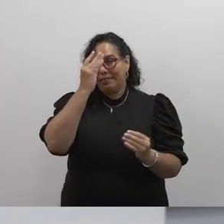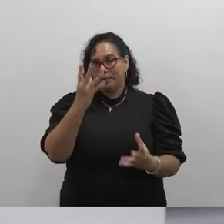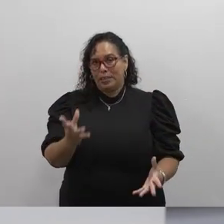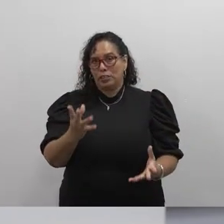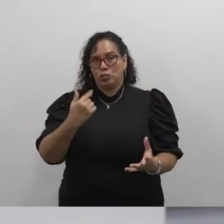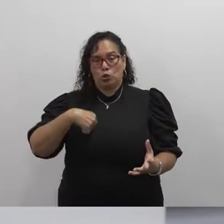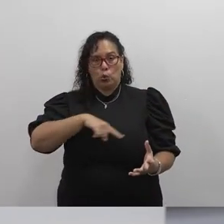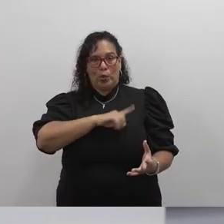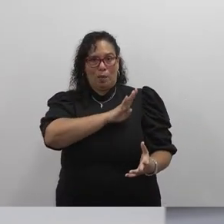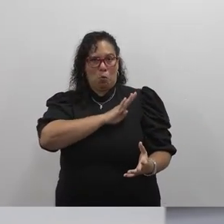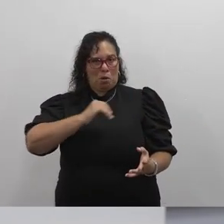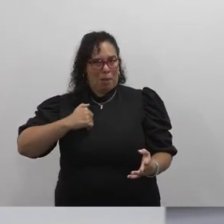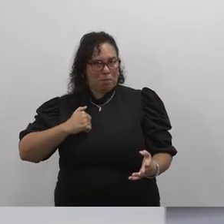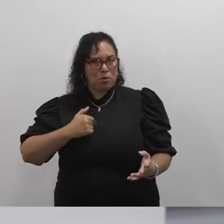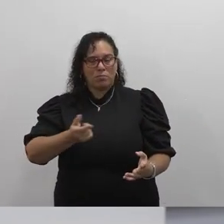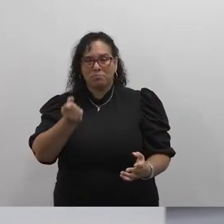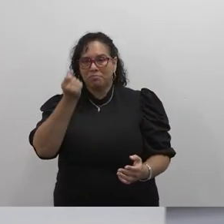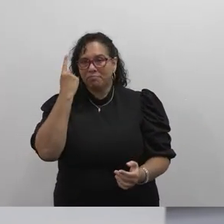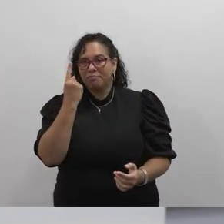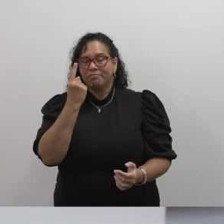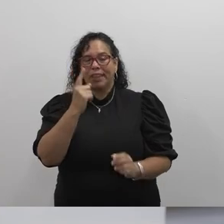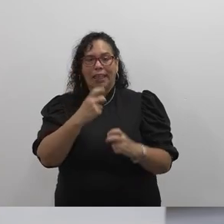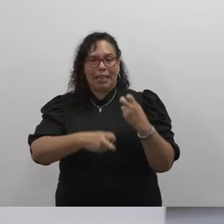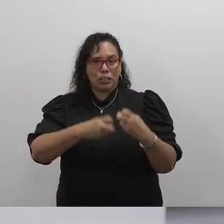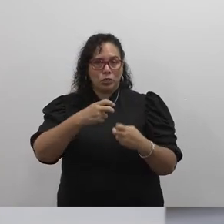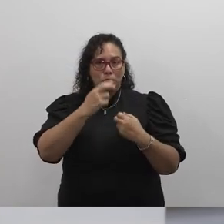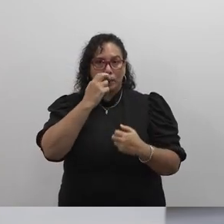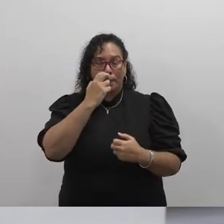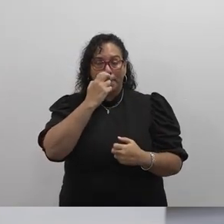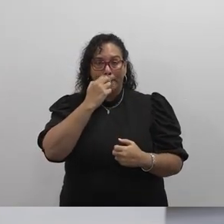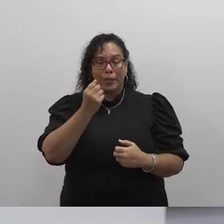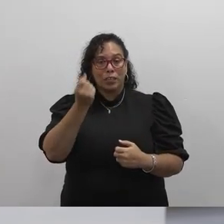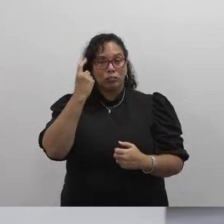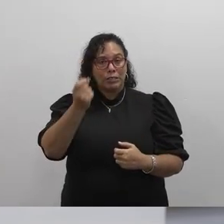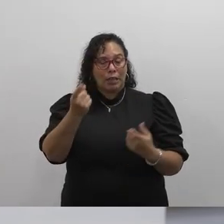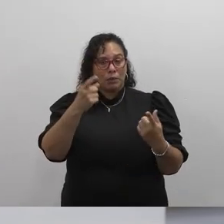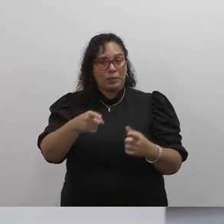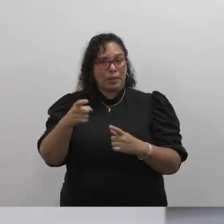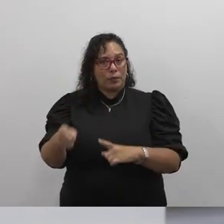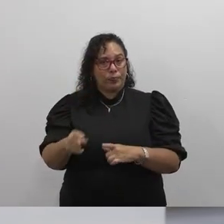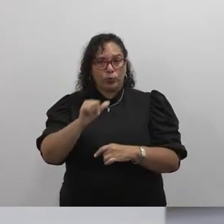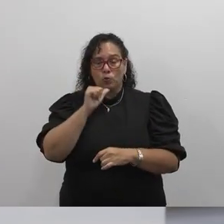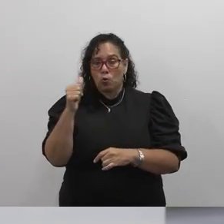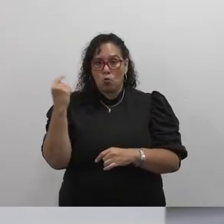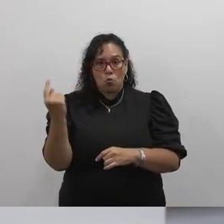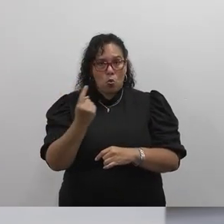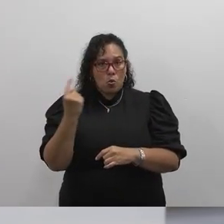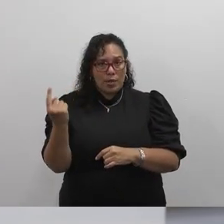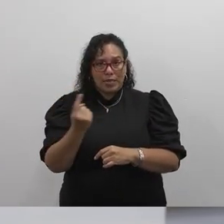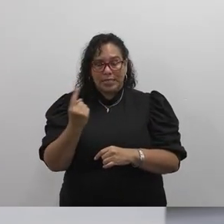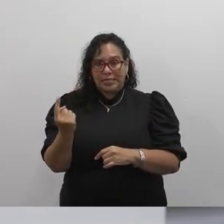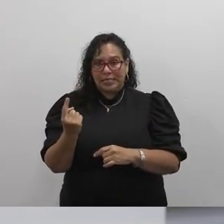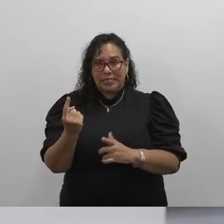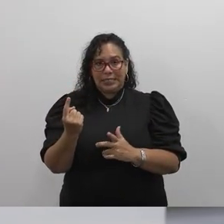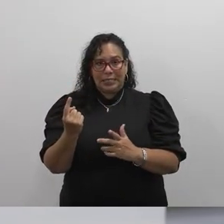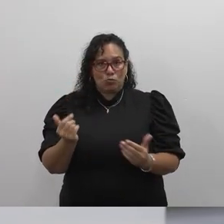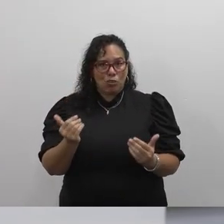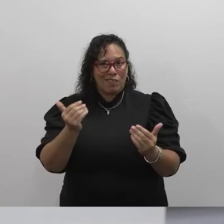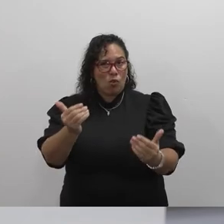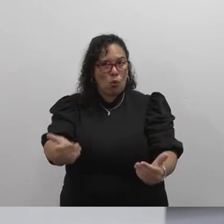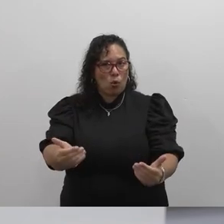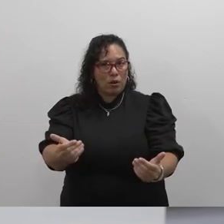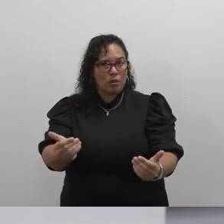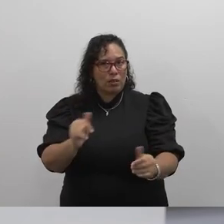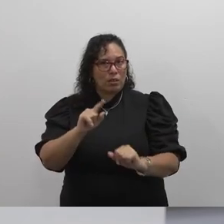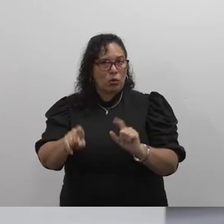as board members understand the issues and understand what's happening. And we don't always bring forward all of